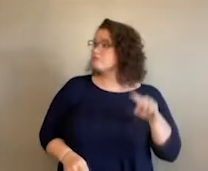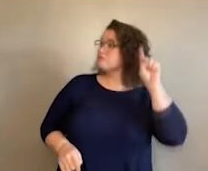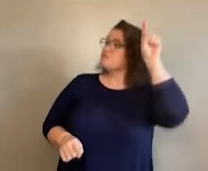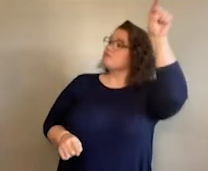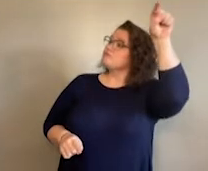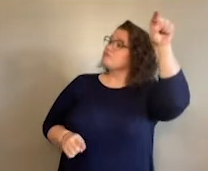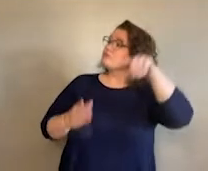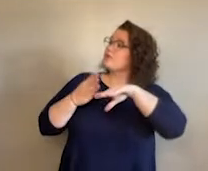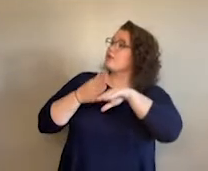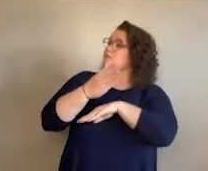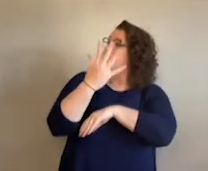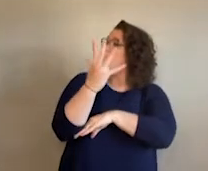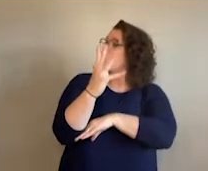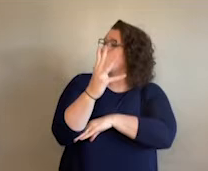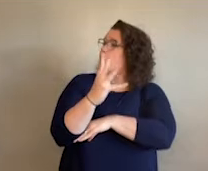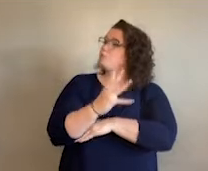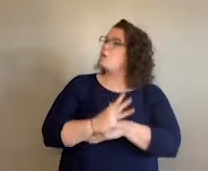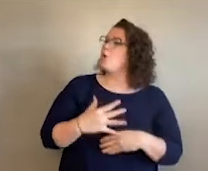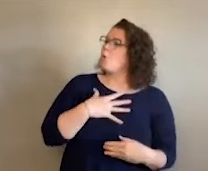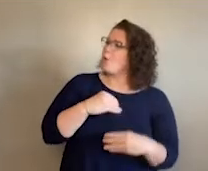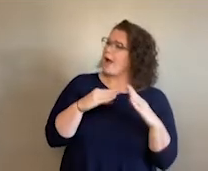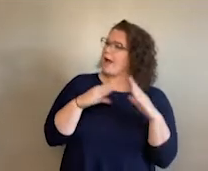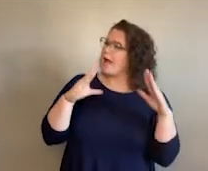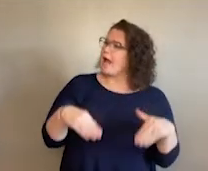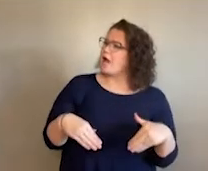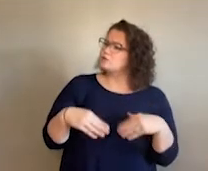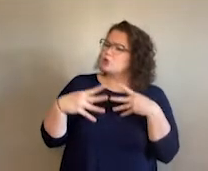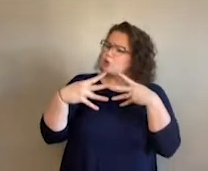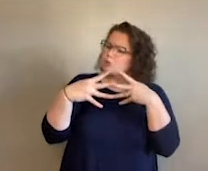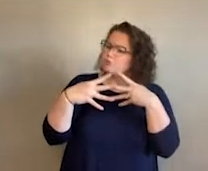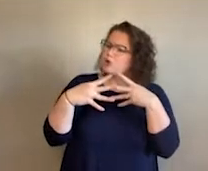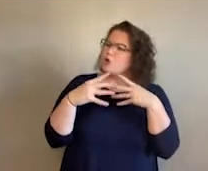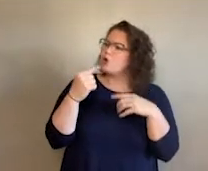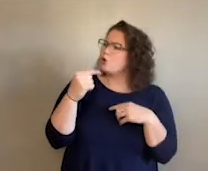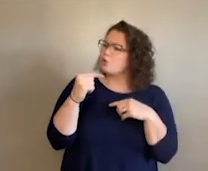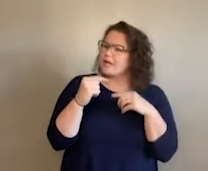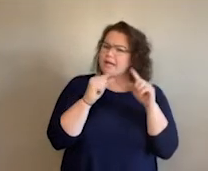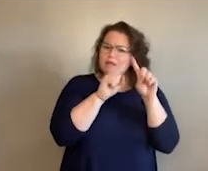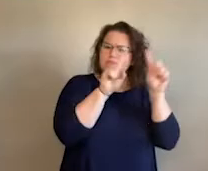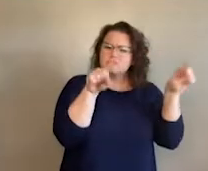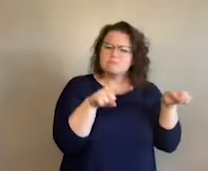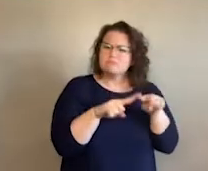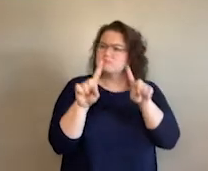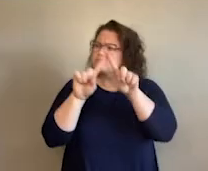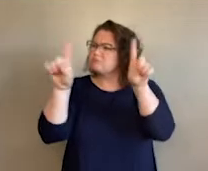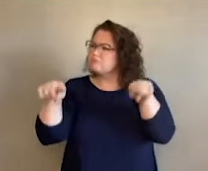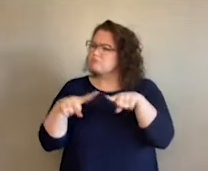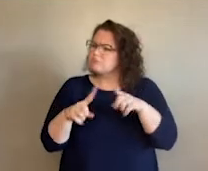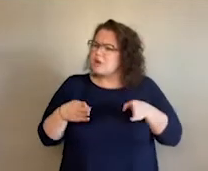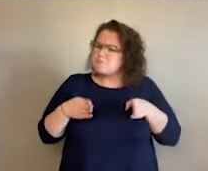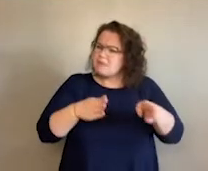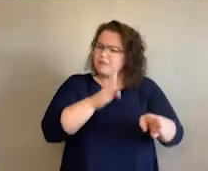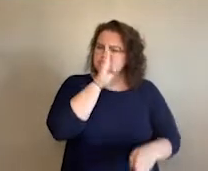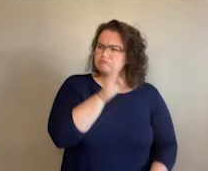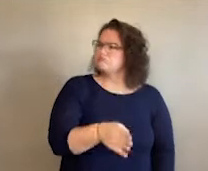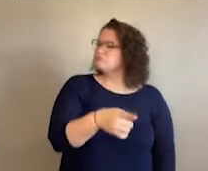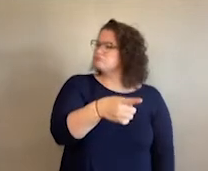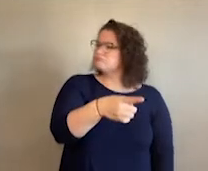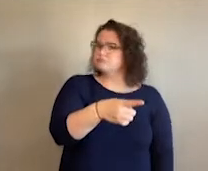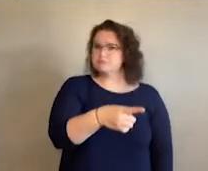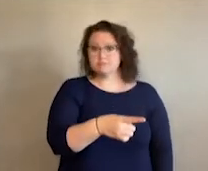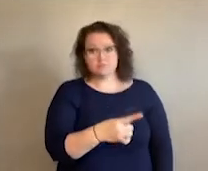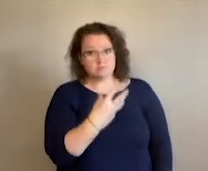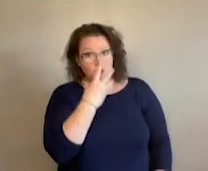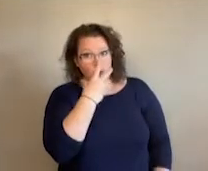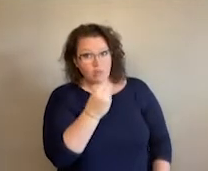white house with a thatched roof and green blinds, and the path runs straight there." The wolf had now learned